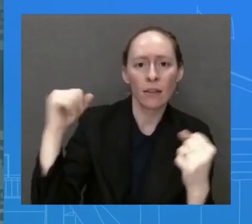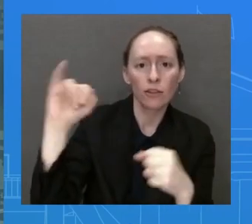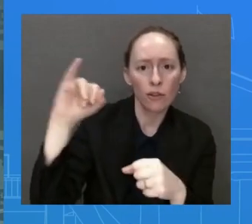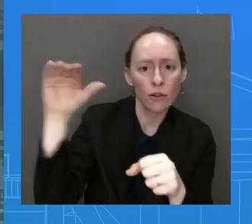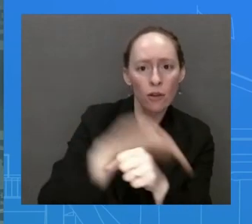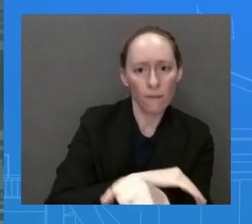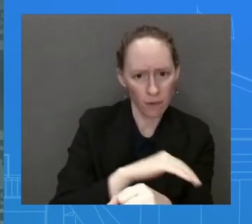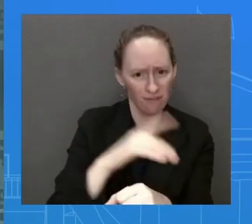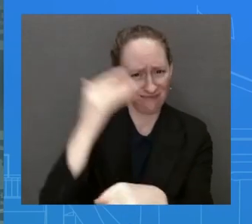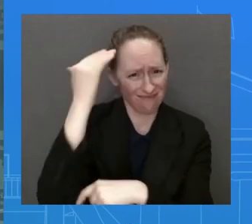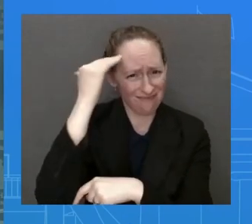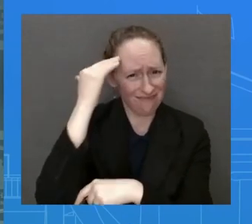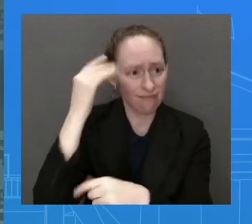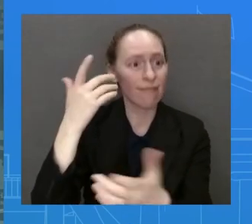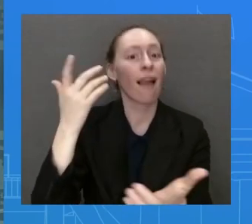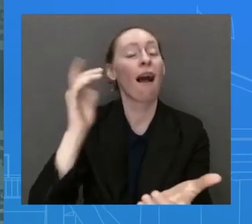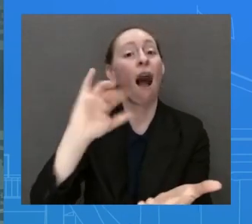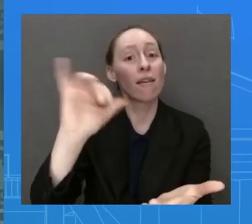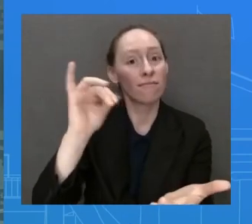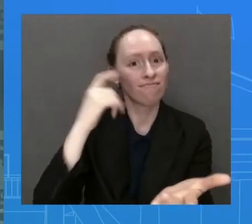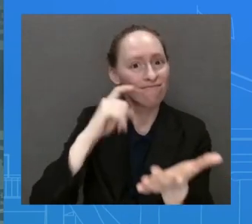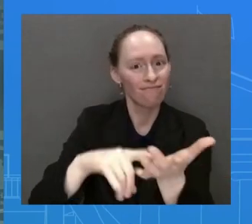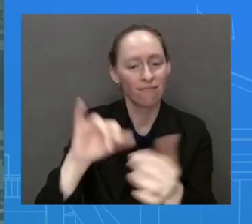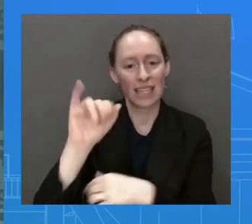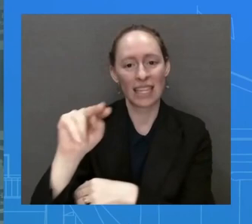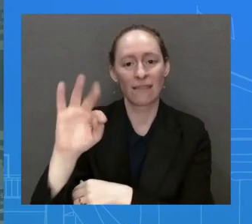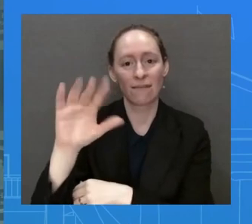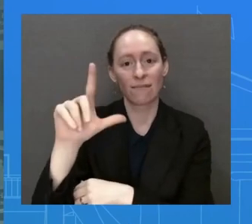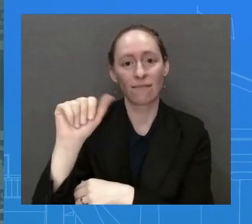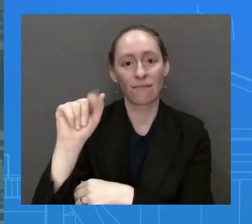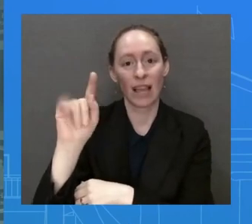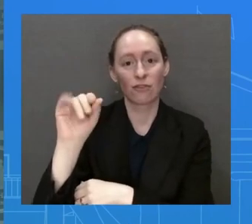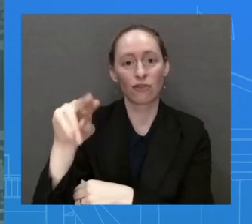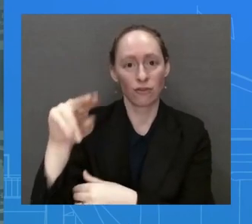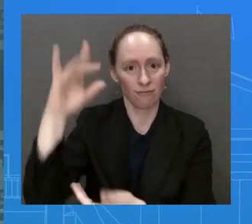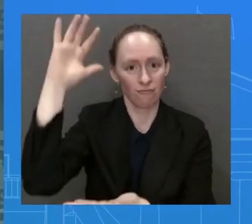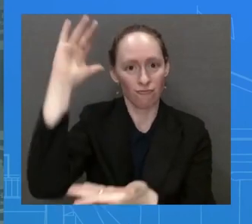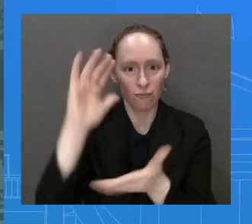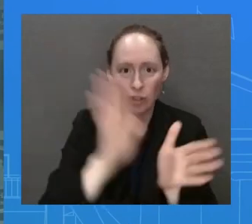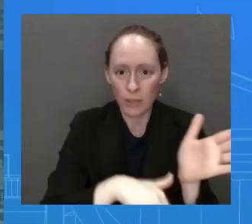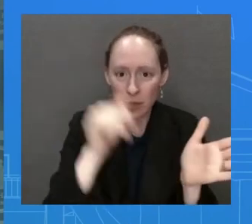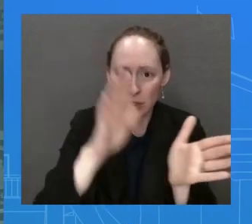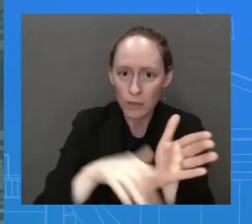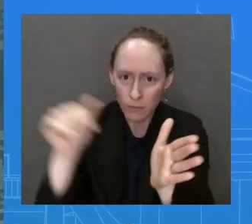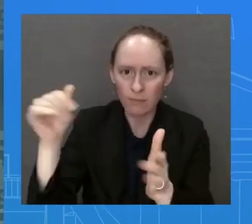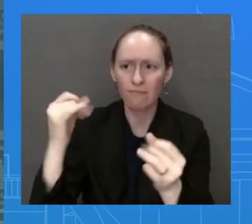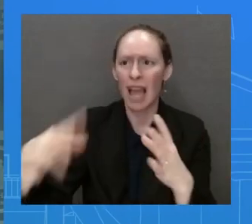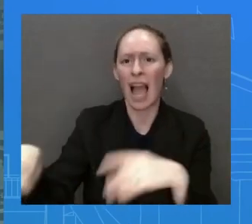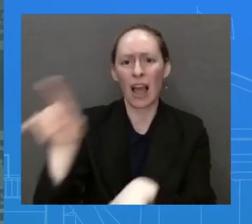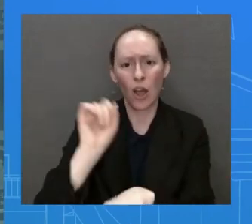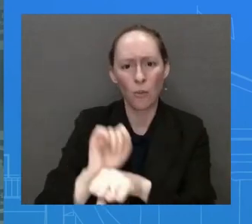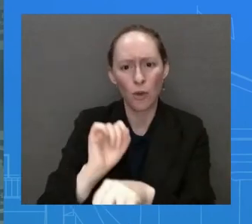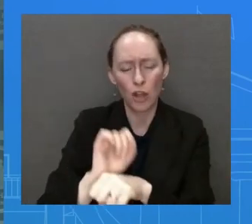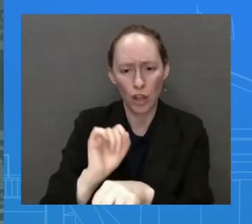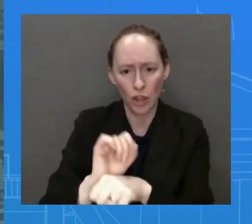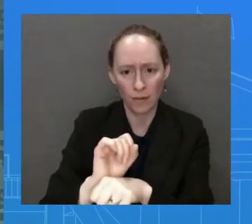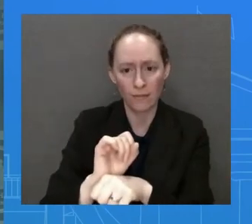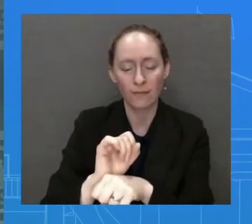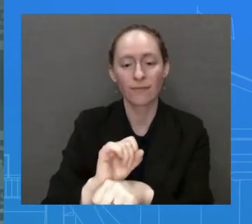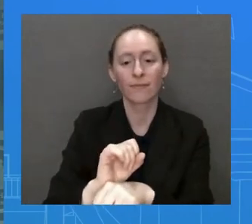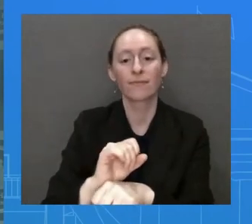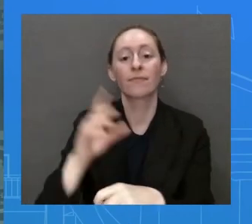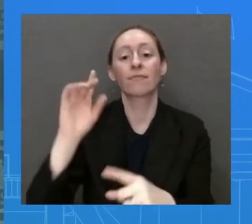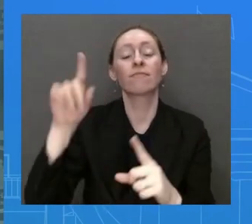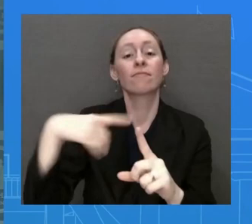shores. President Biden started the week at the North American Leaders Summit in Mexico City, where he spoke for